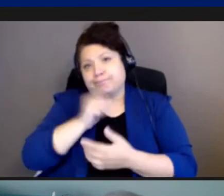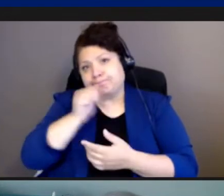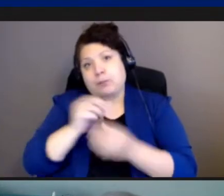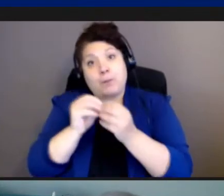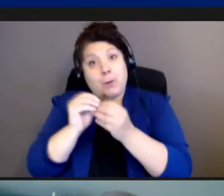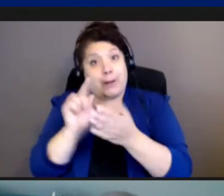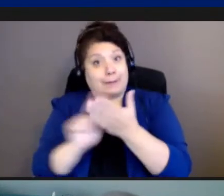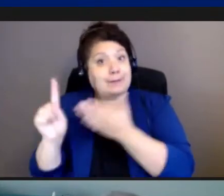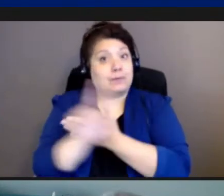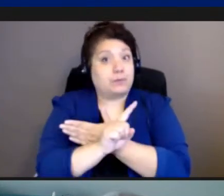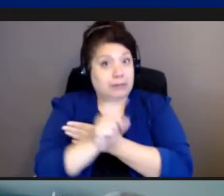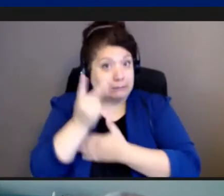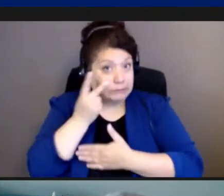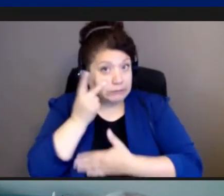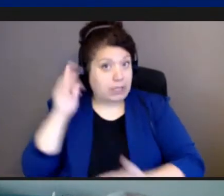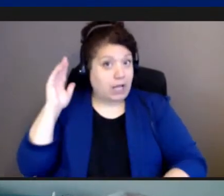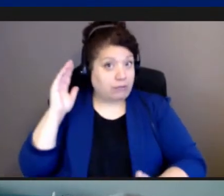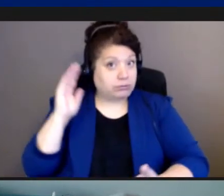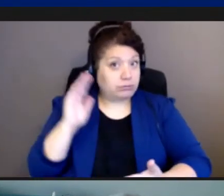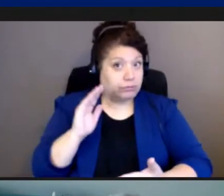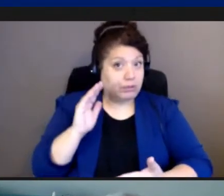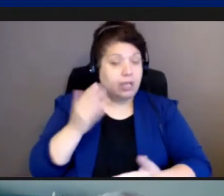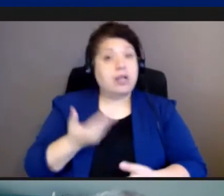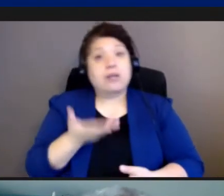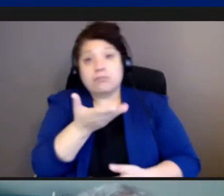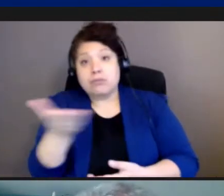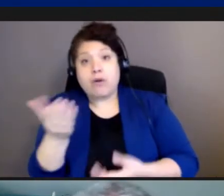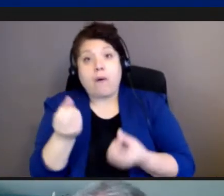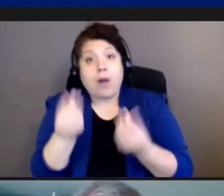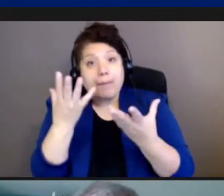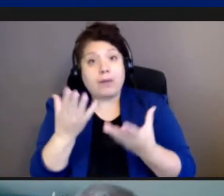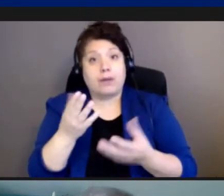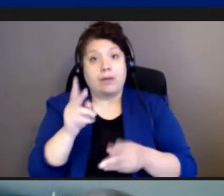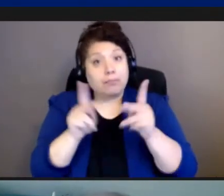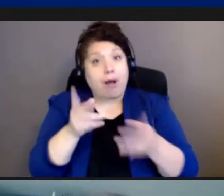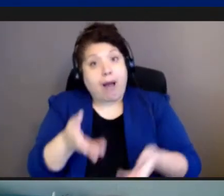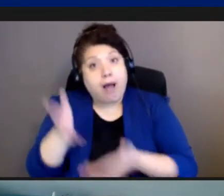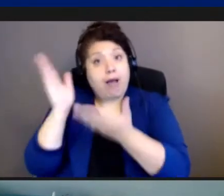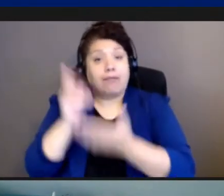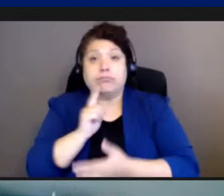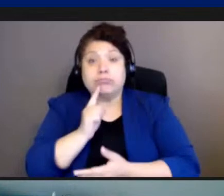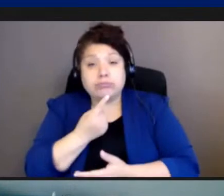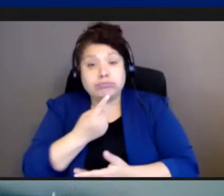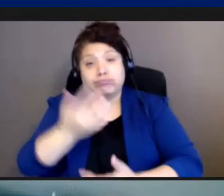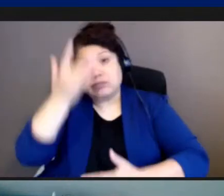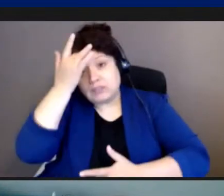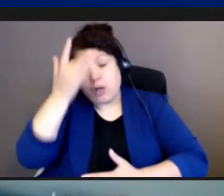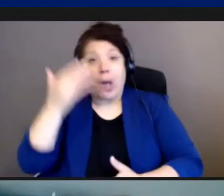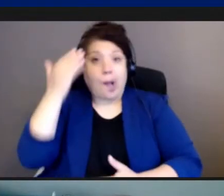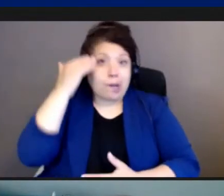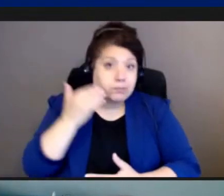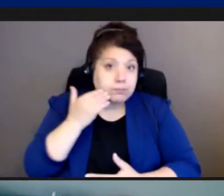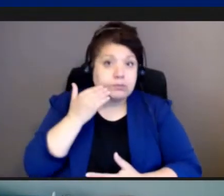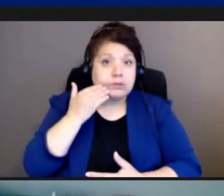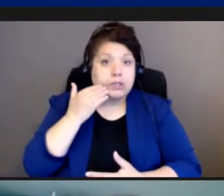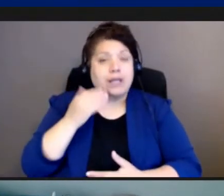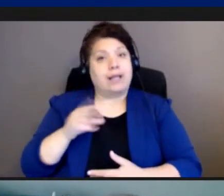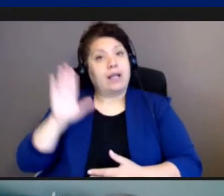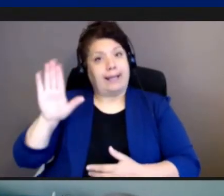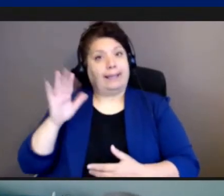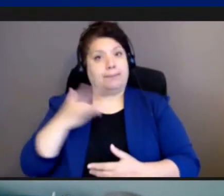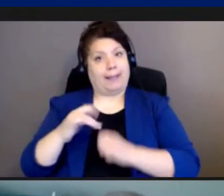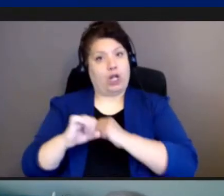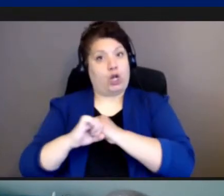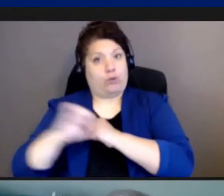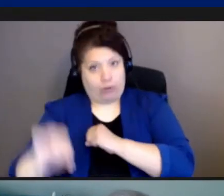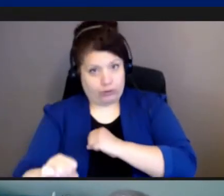need to keep an eye on things like hospitalizations, which take an even longer degree before someone is